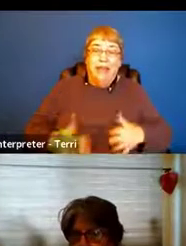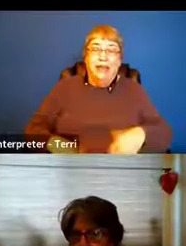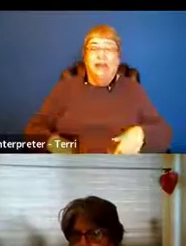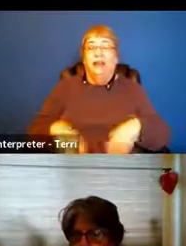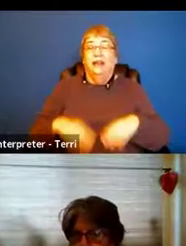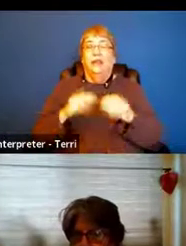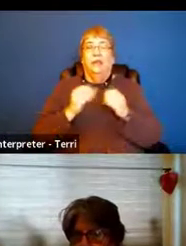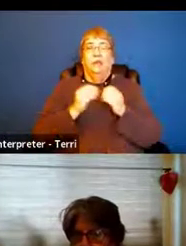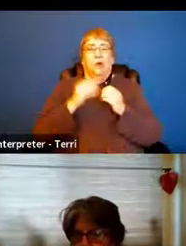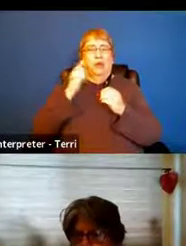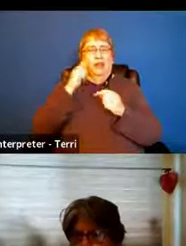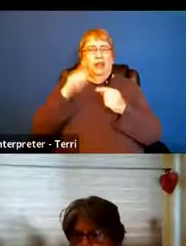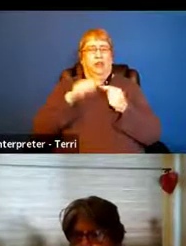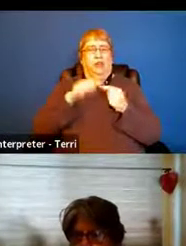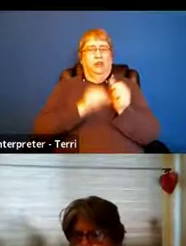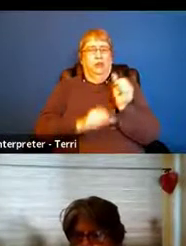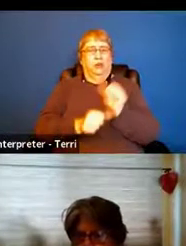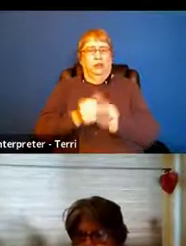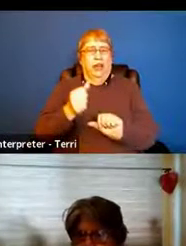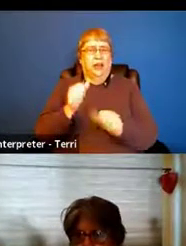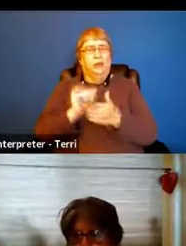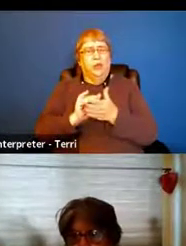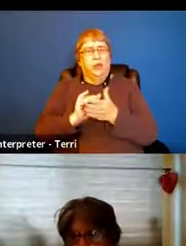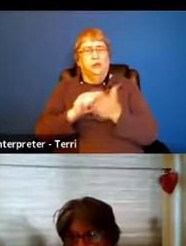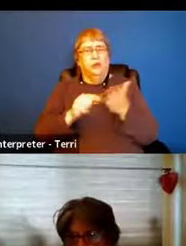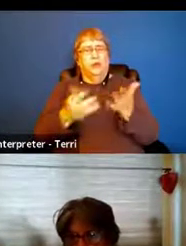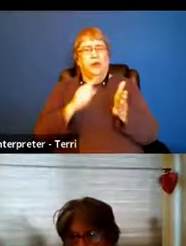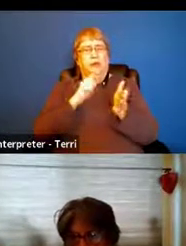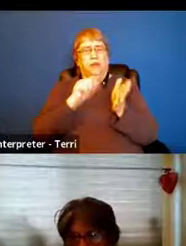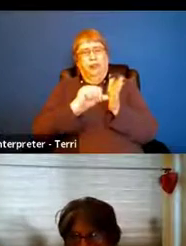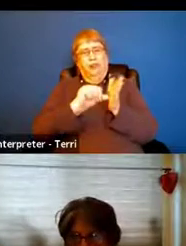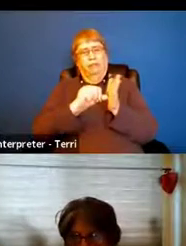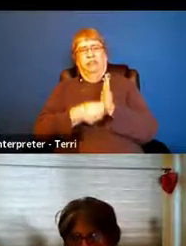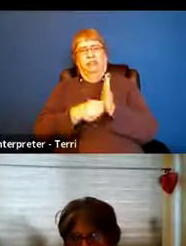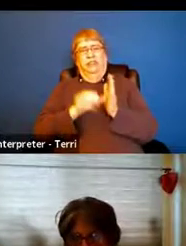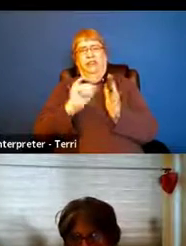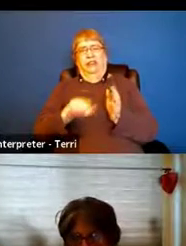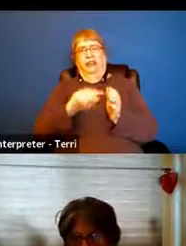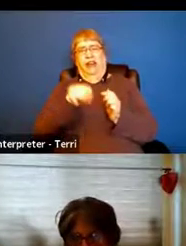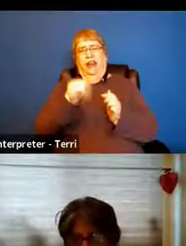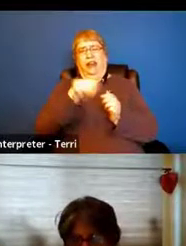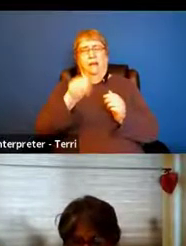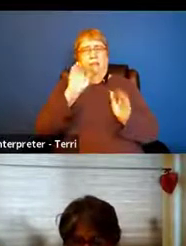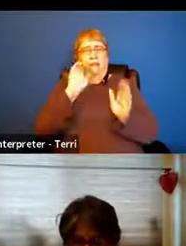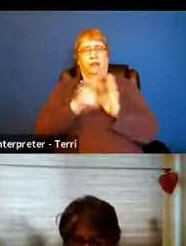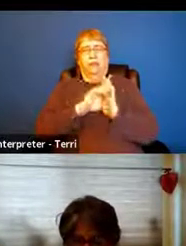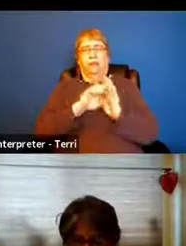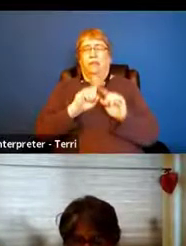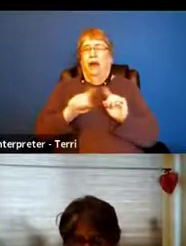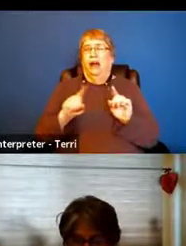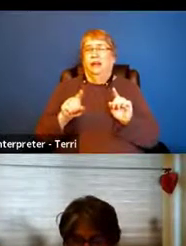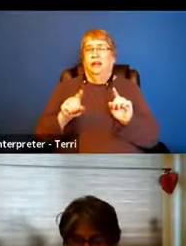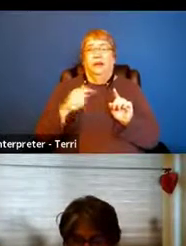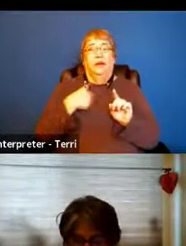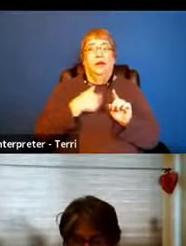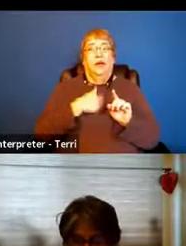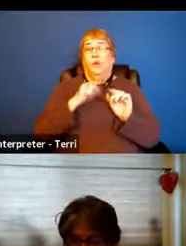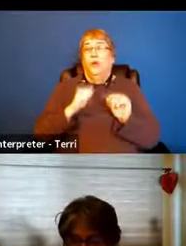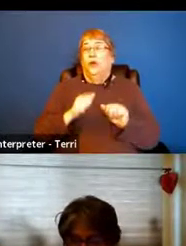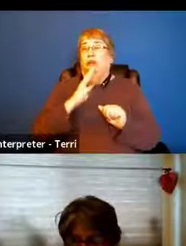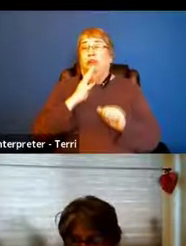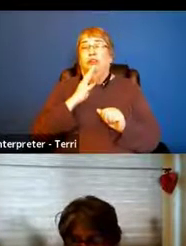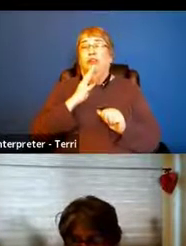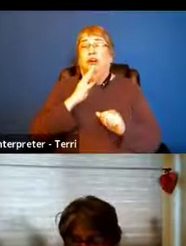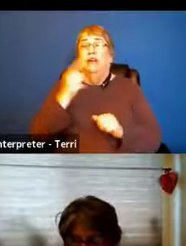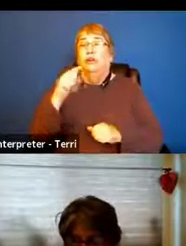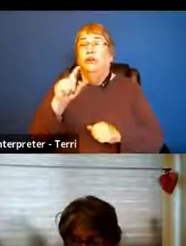are some important ones that we wanted to highlight on this slide. But as I mentioned, we really could spend 20 minutes just here.